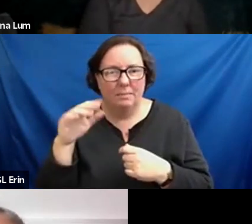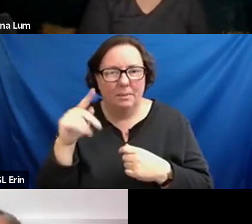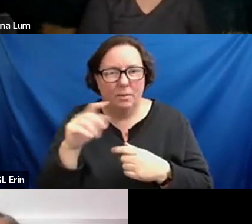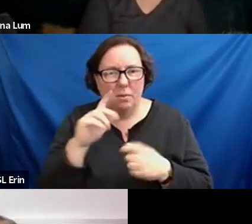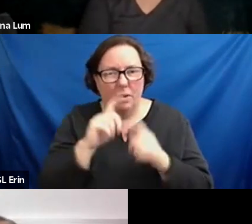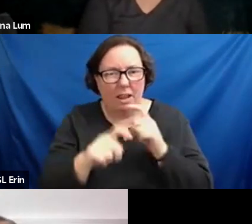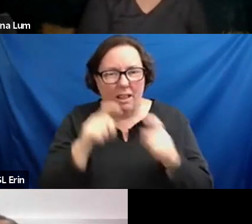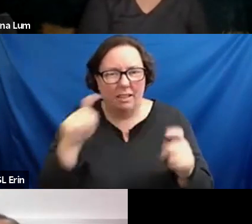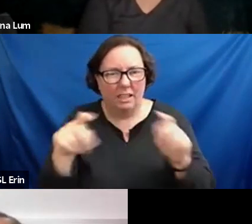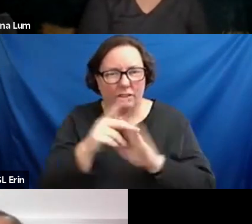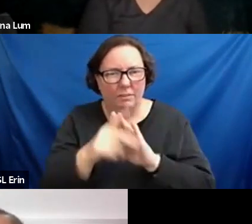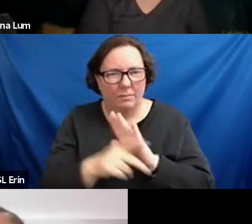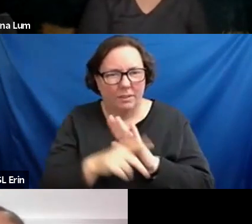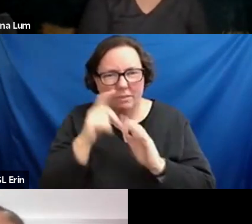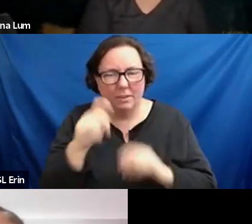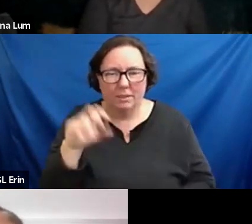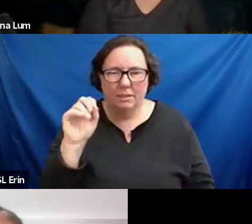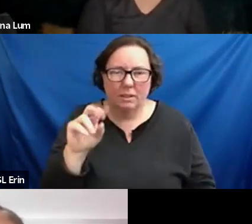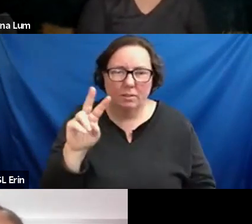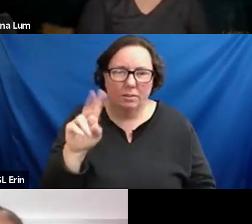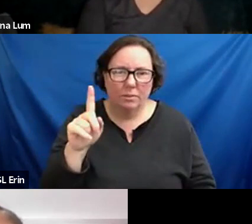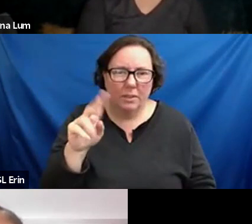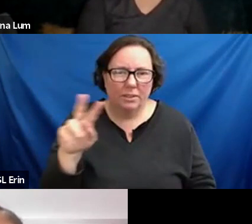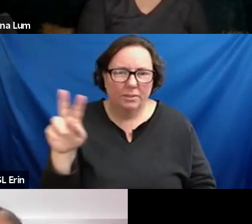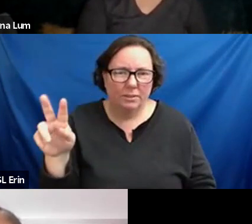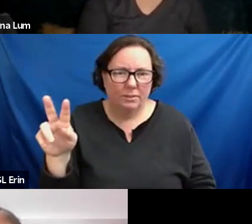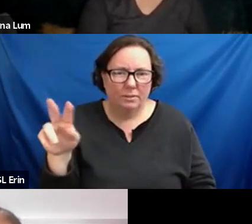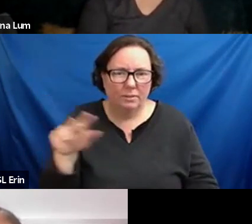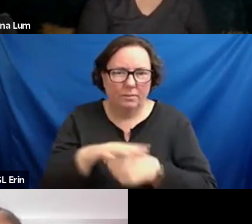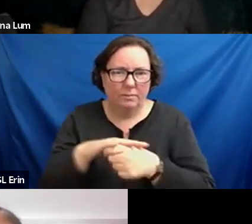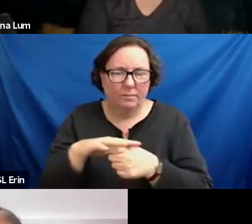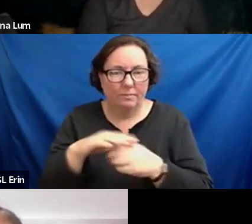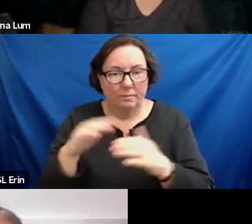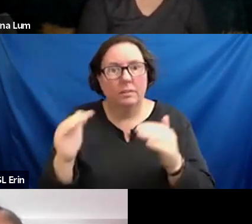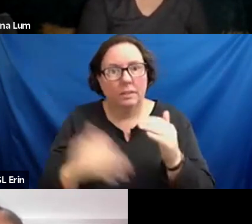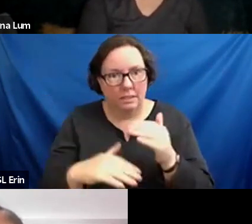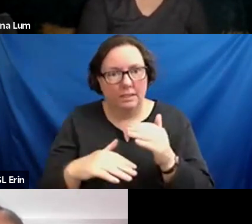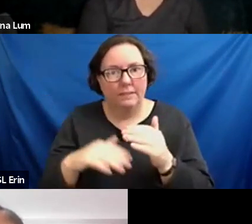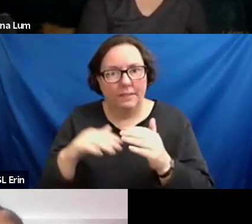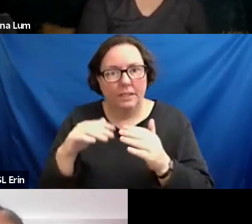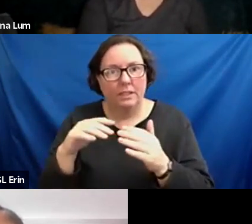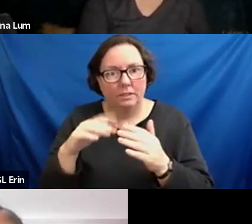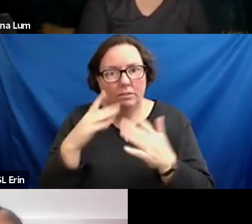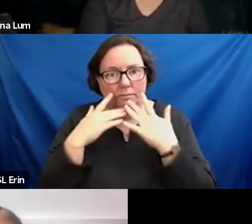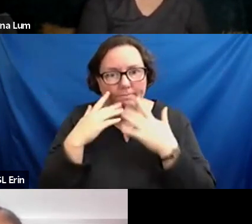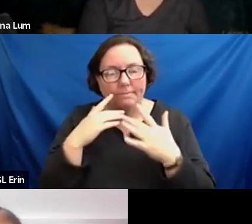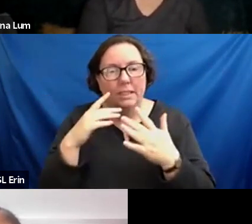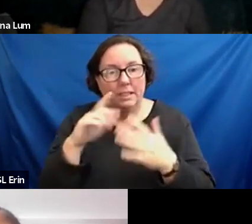policy, because 02122 is a disadvantaged zip code.